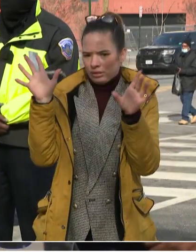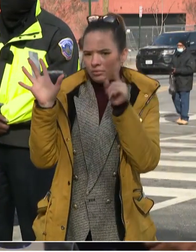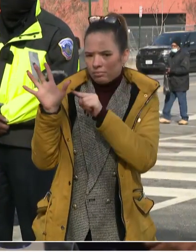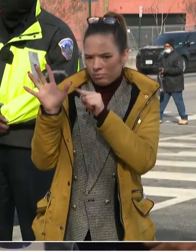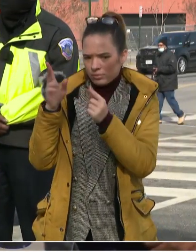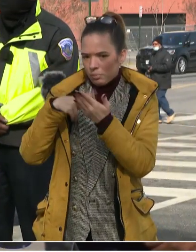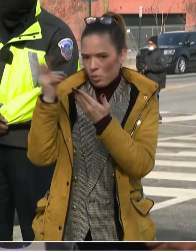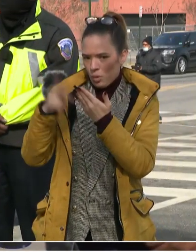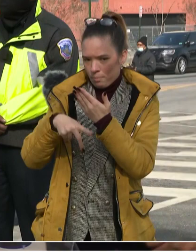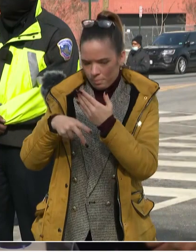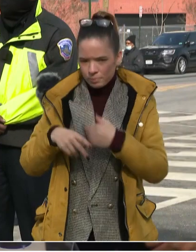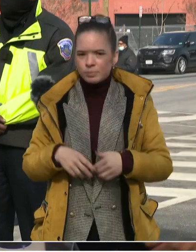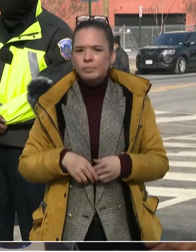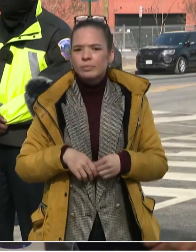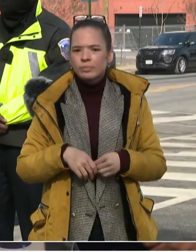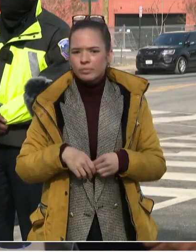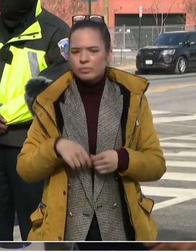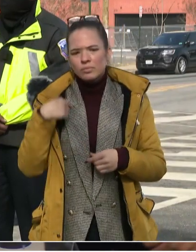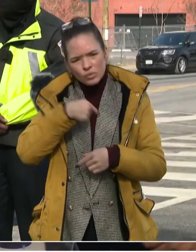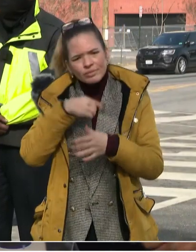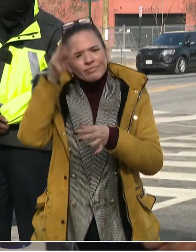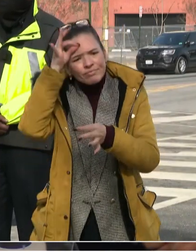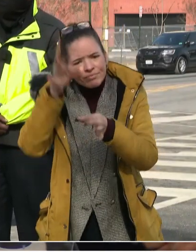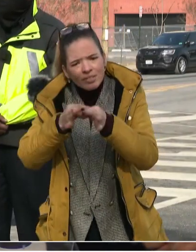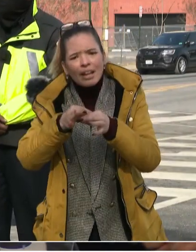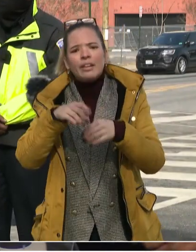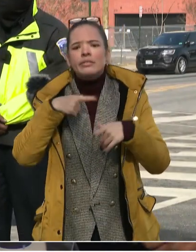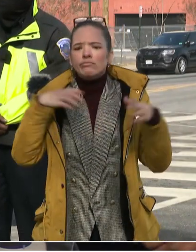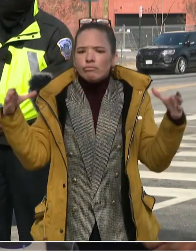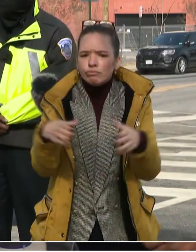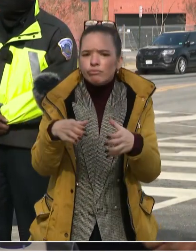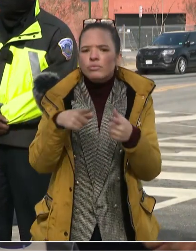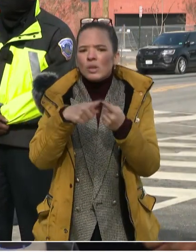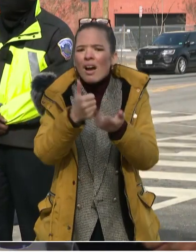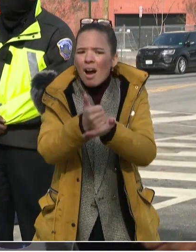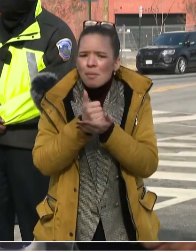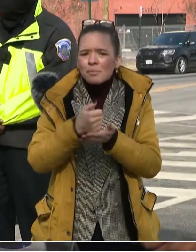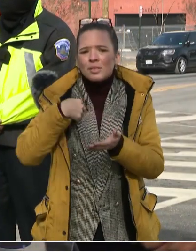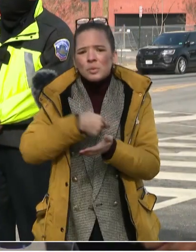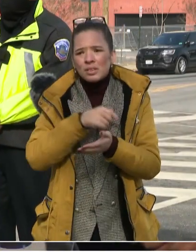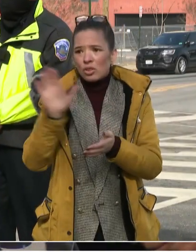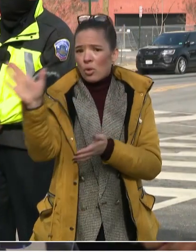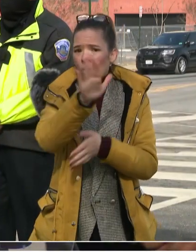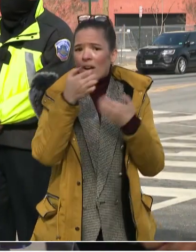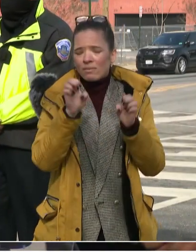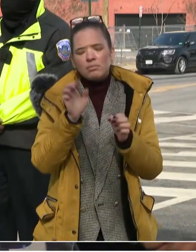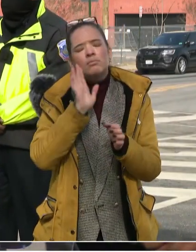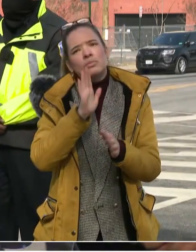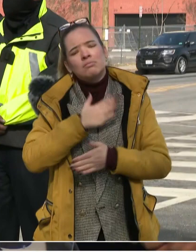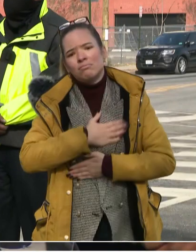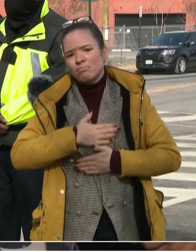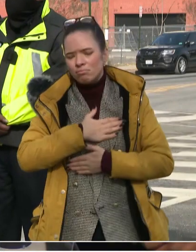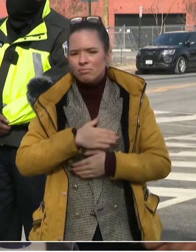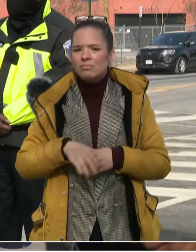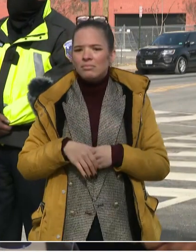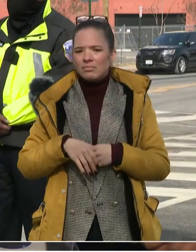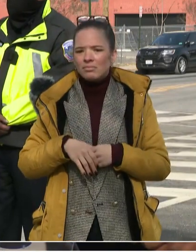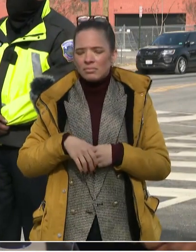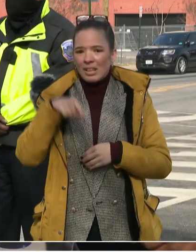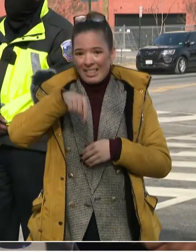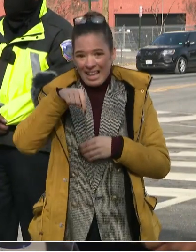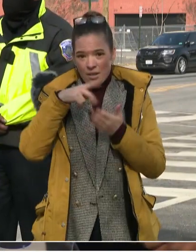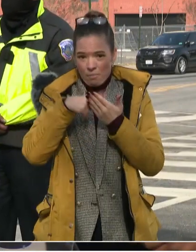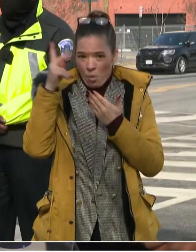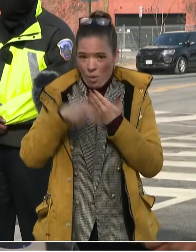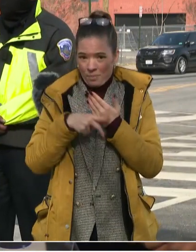of our faith leaders who have come together to help us in this effort. We launched this program in late October of last year, and this will